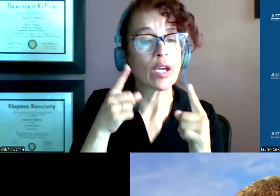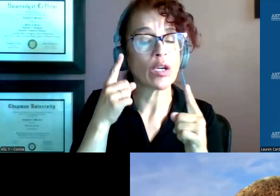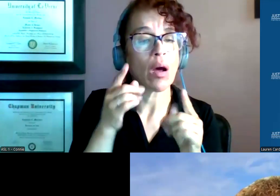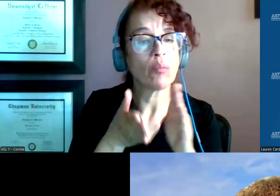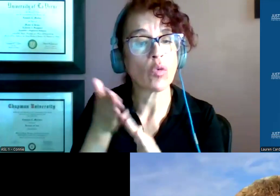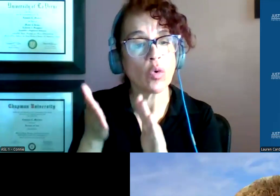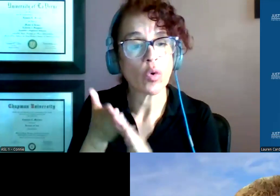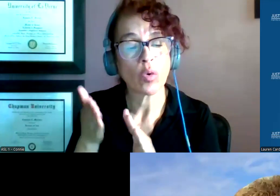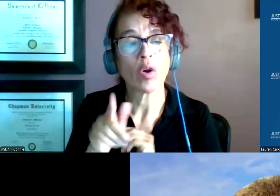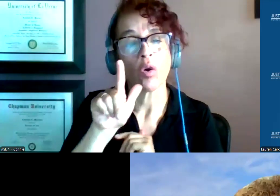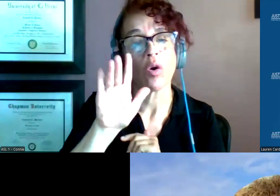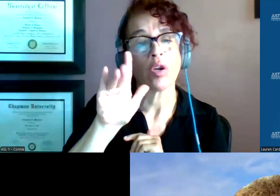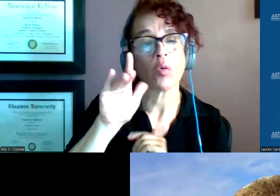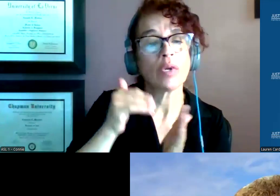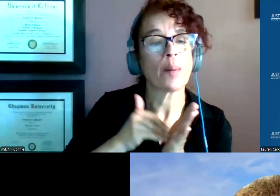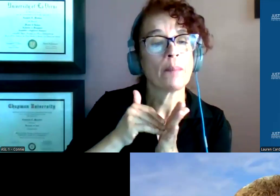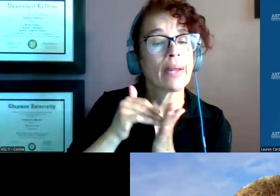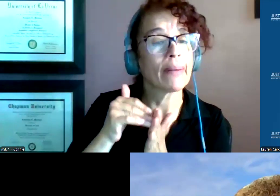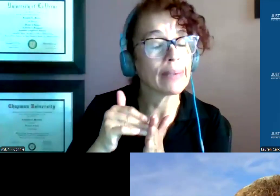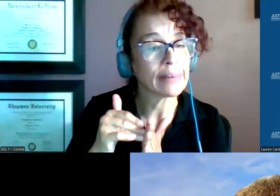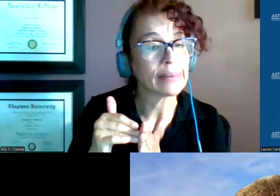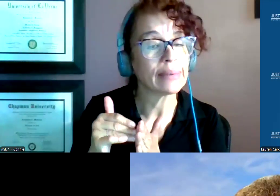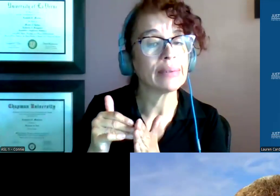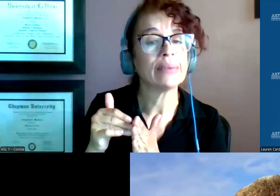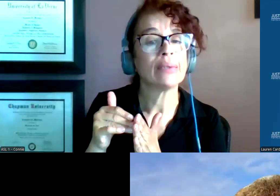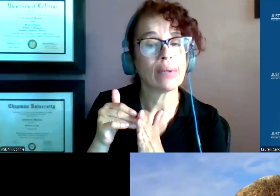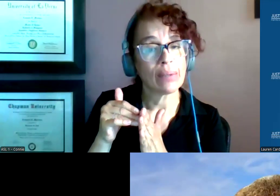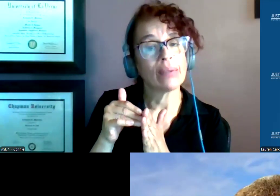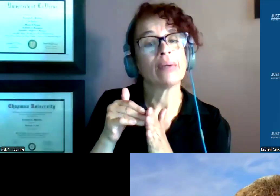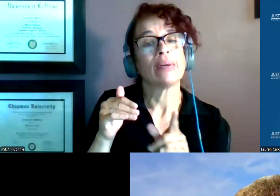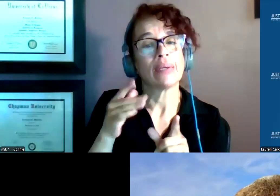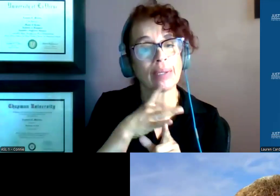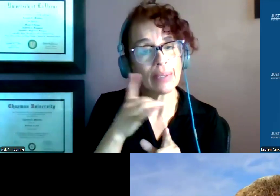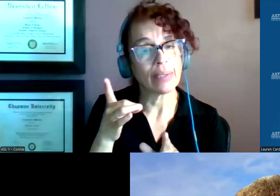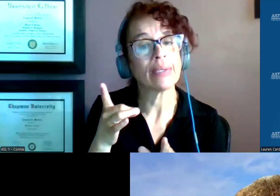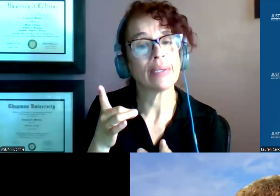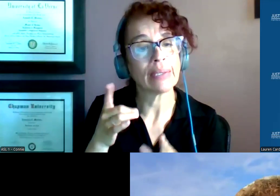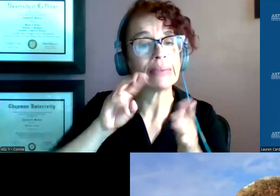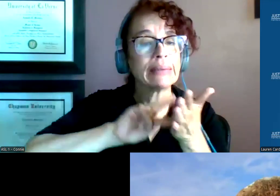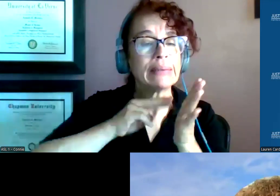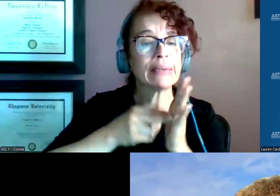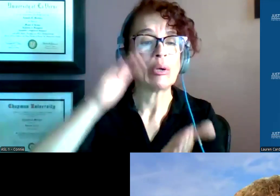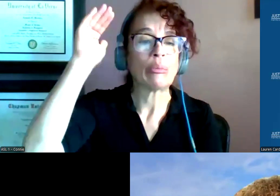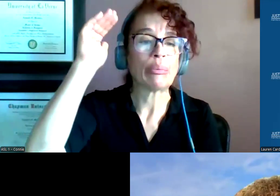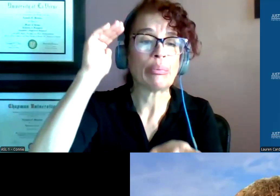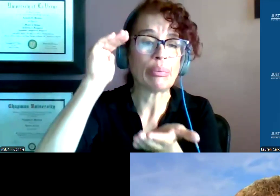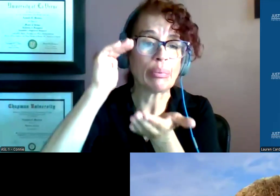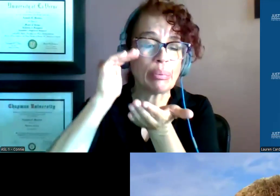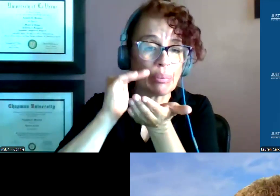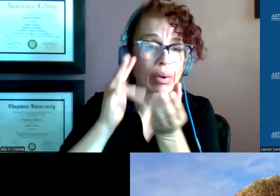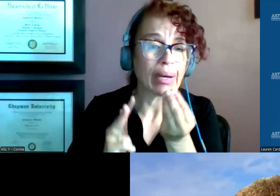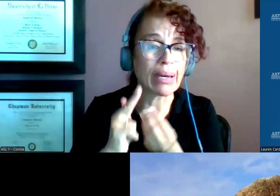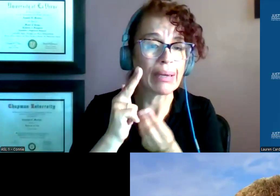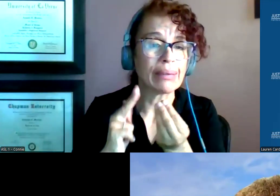appropriation. It's just 25 million, which does seem like a lot, but this is a significant reduction from the previous funding